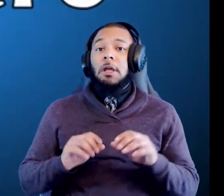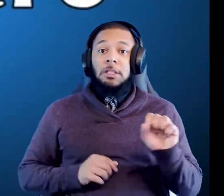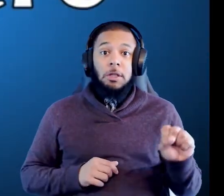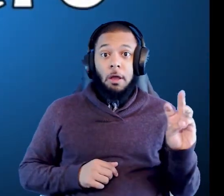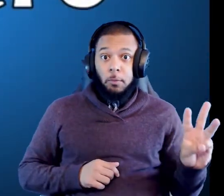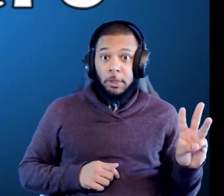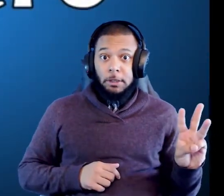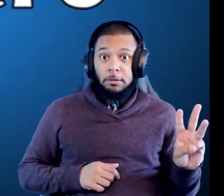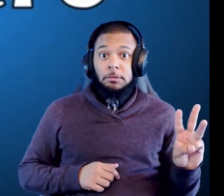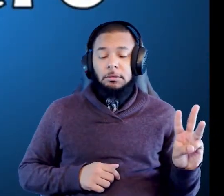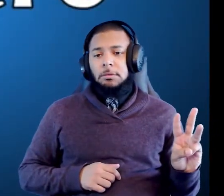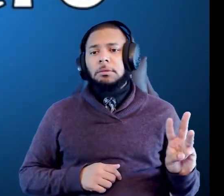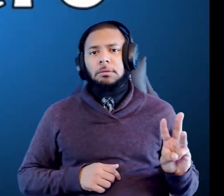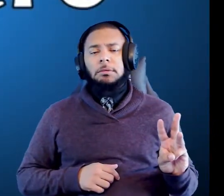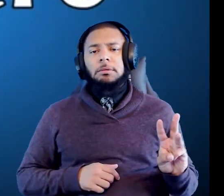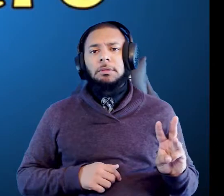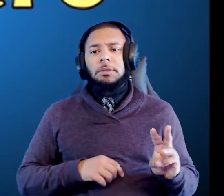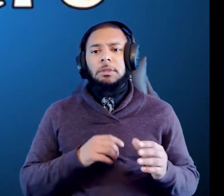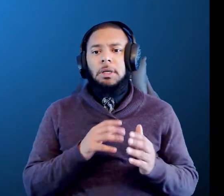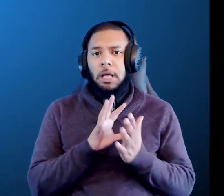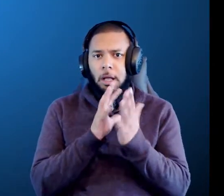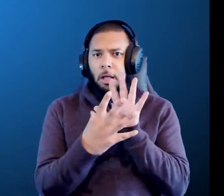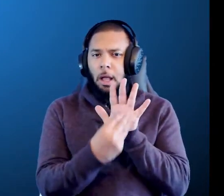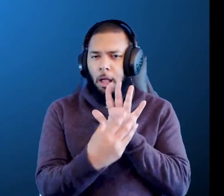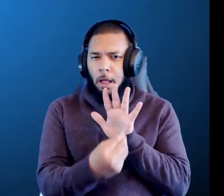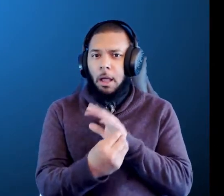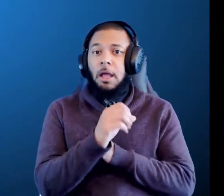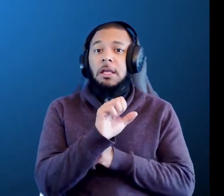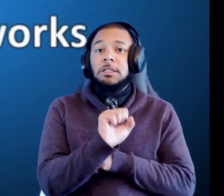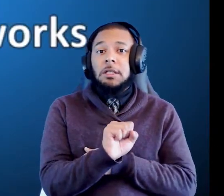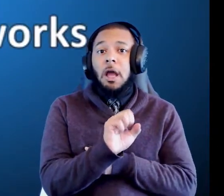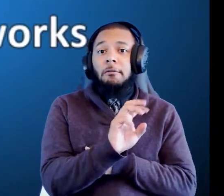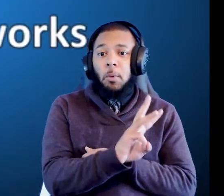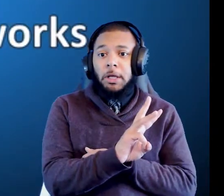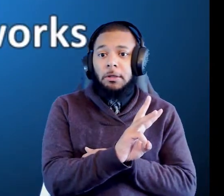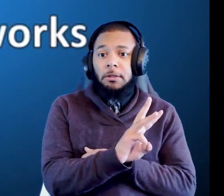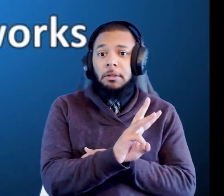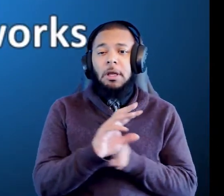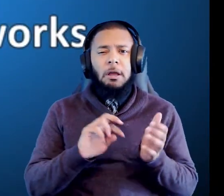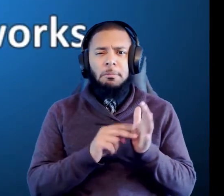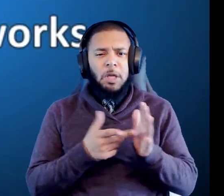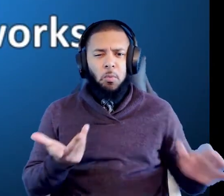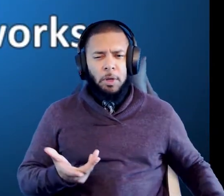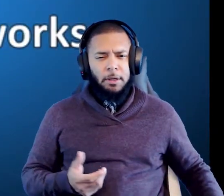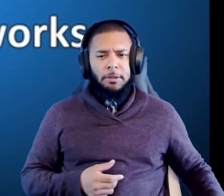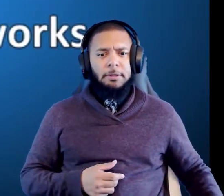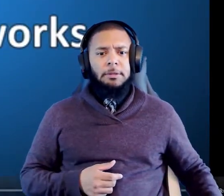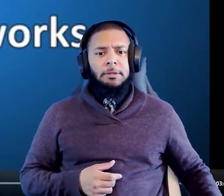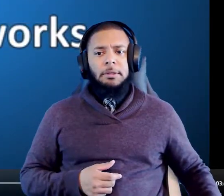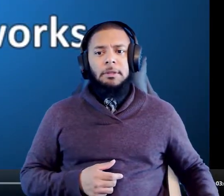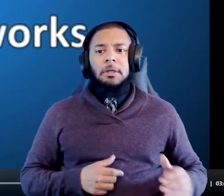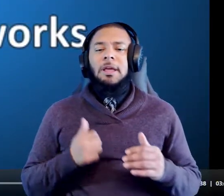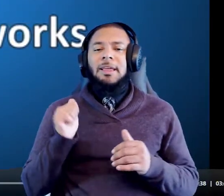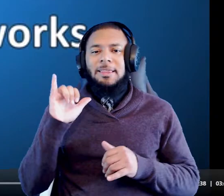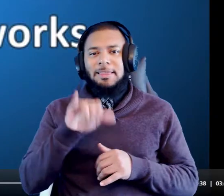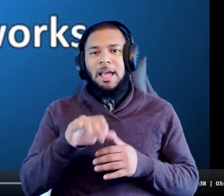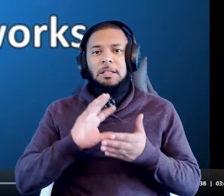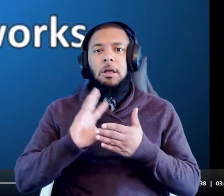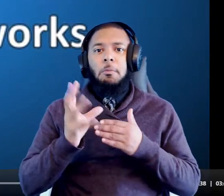vocabulary word say it with me software software is a program that runs